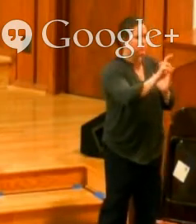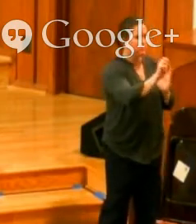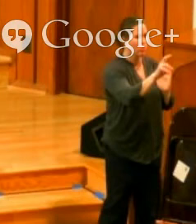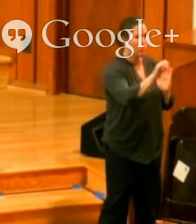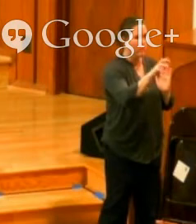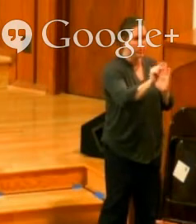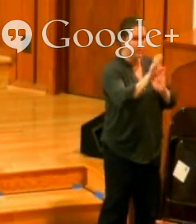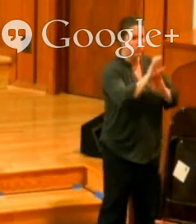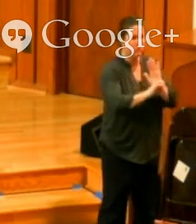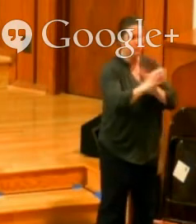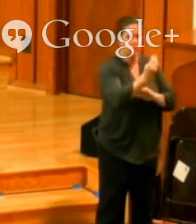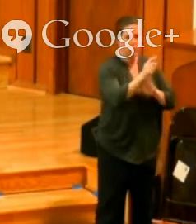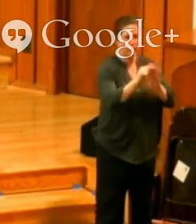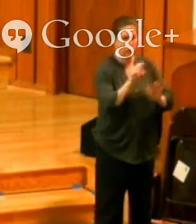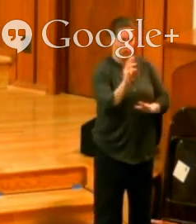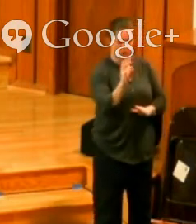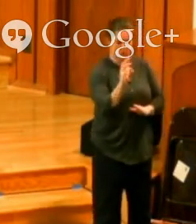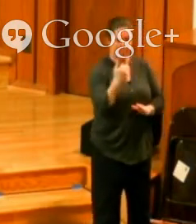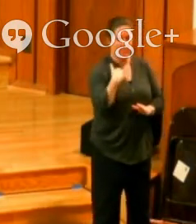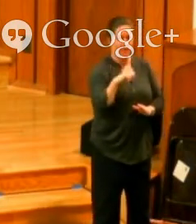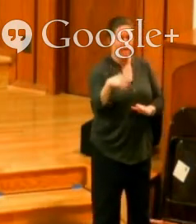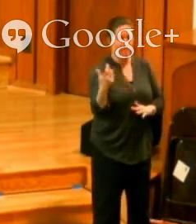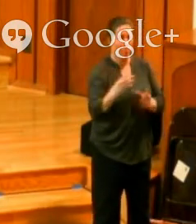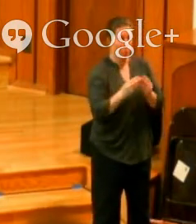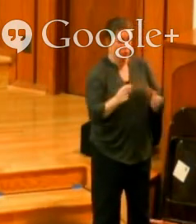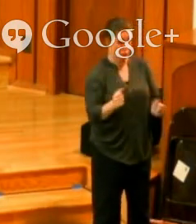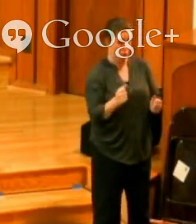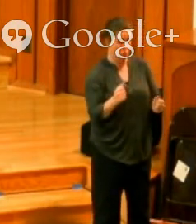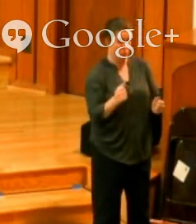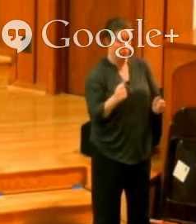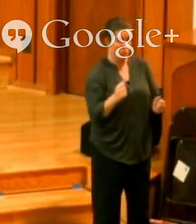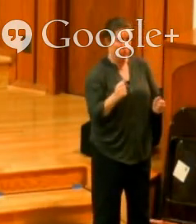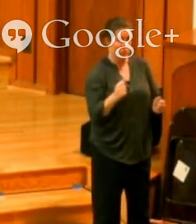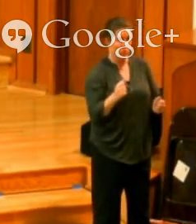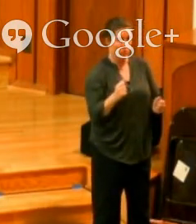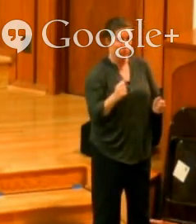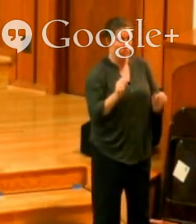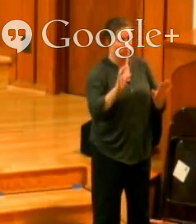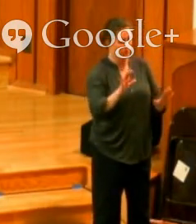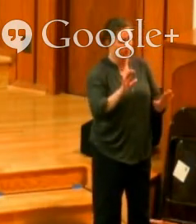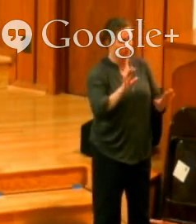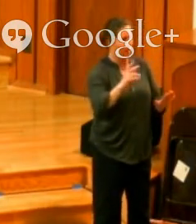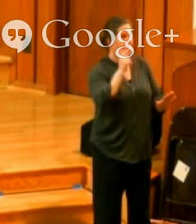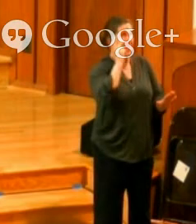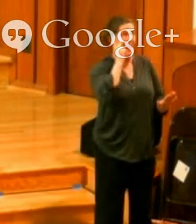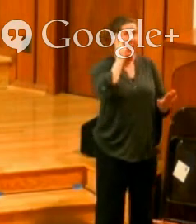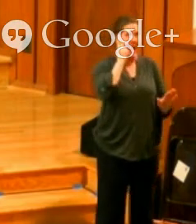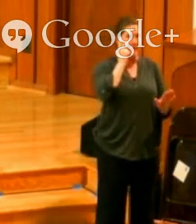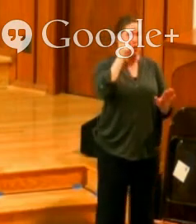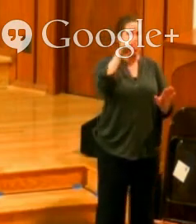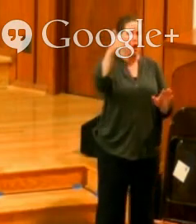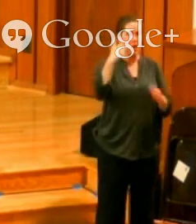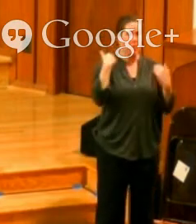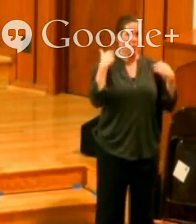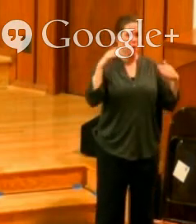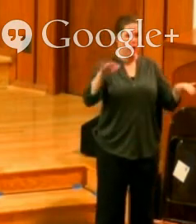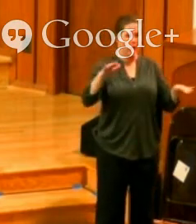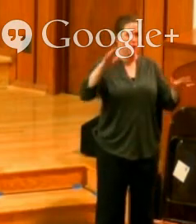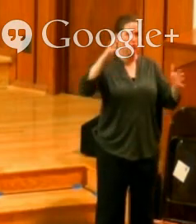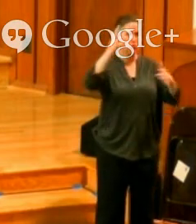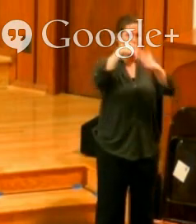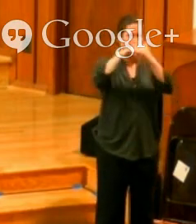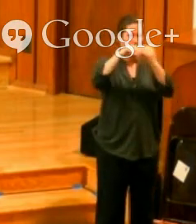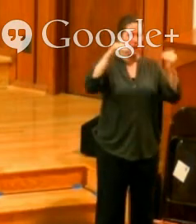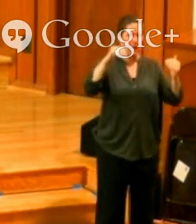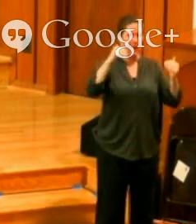6 provides another solution, and it says, then I saw another angel flying in the midst of heaven, having the everlasting